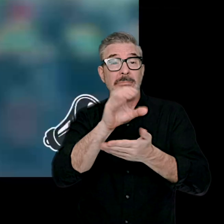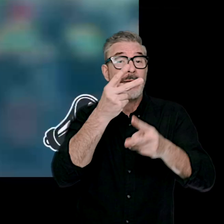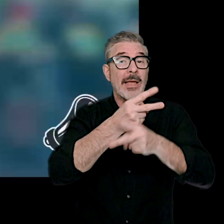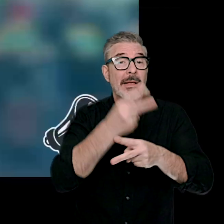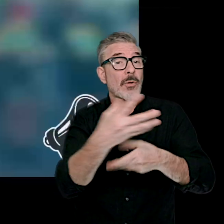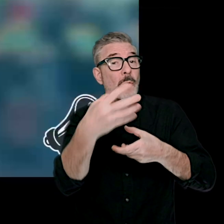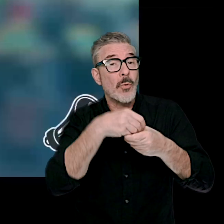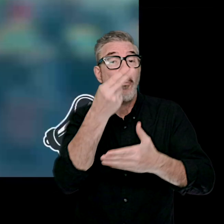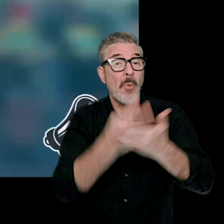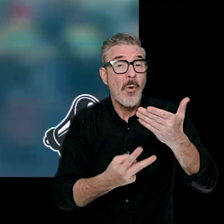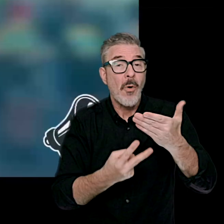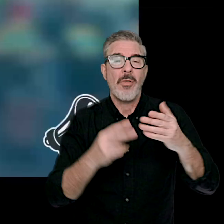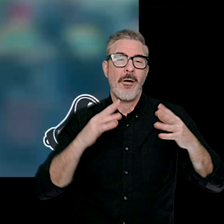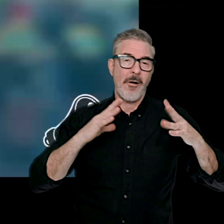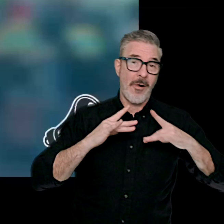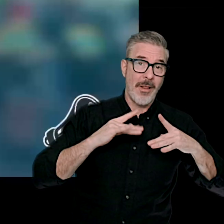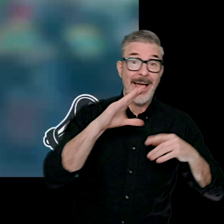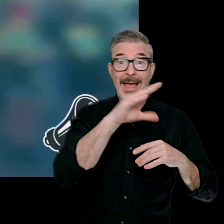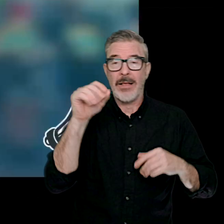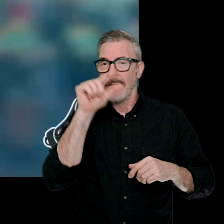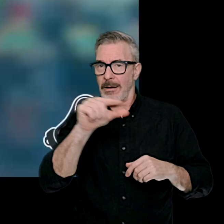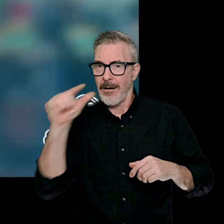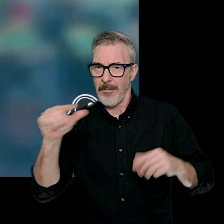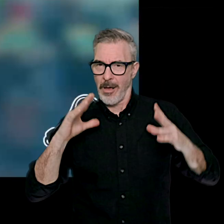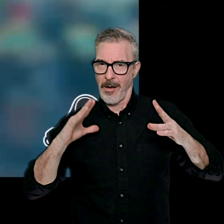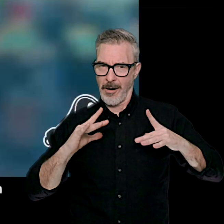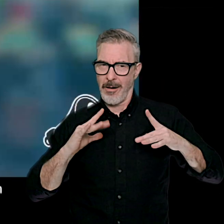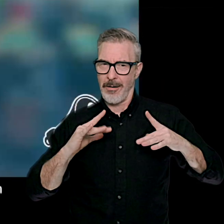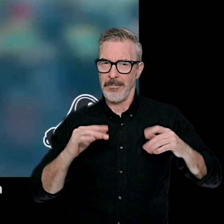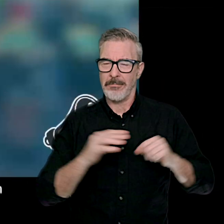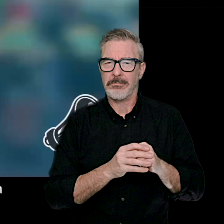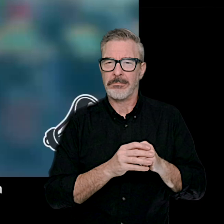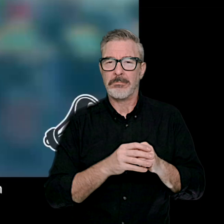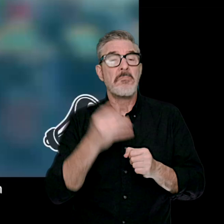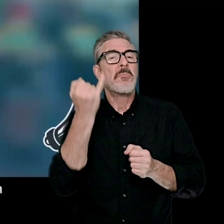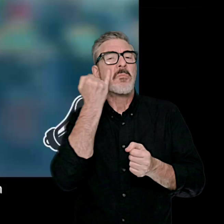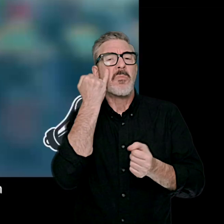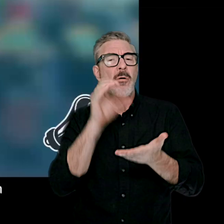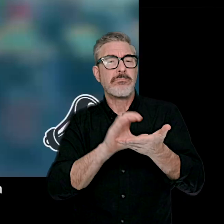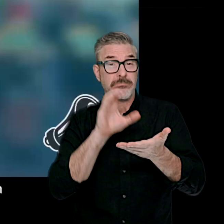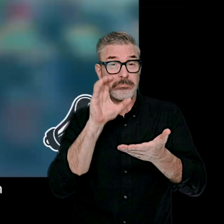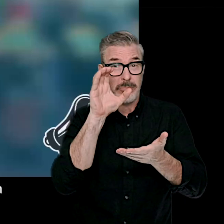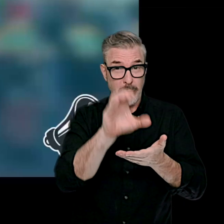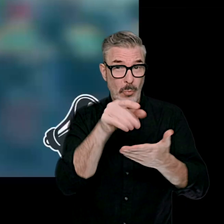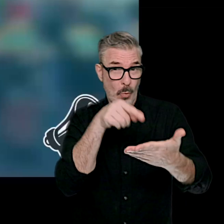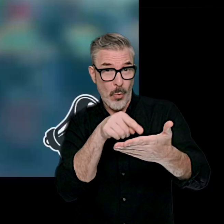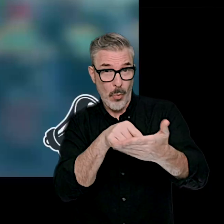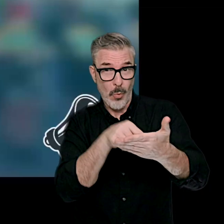CLOS's calculations include vacation pay and statutory holiday pay that you earn during the calculation period.